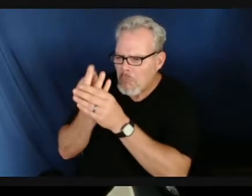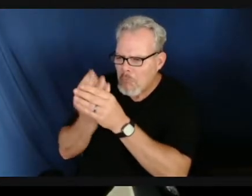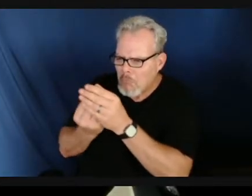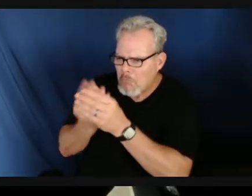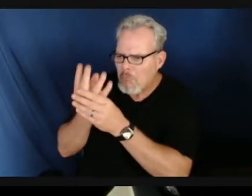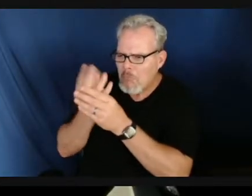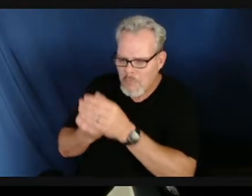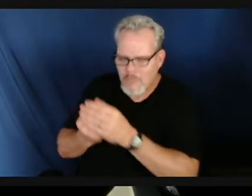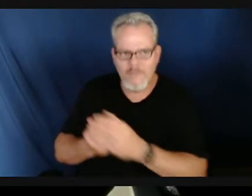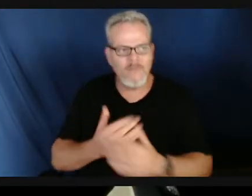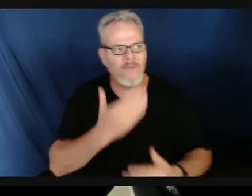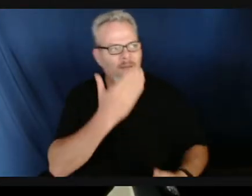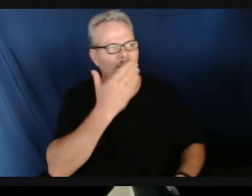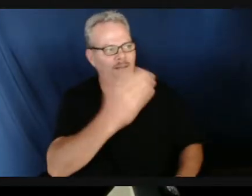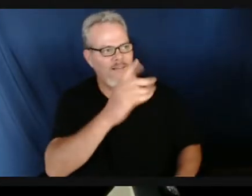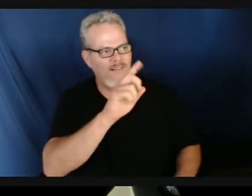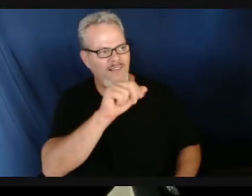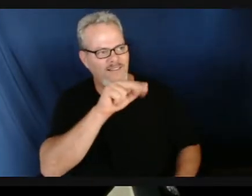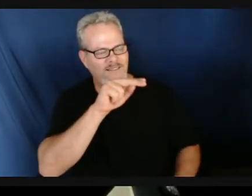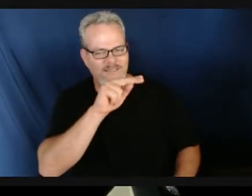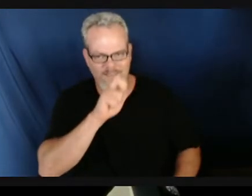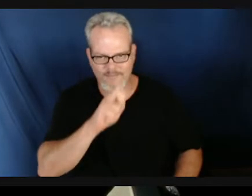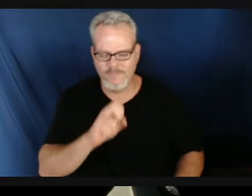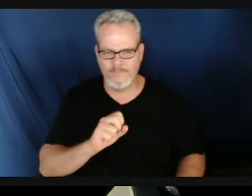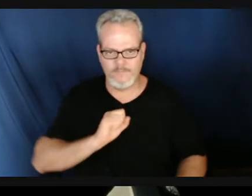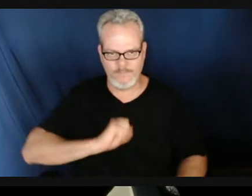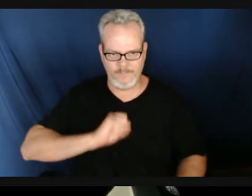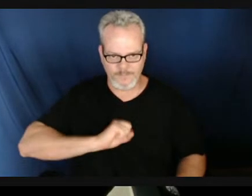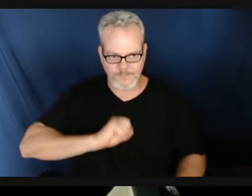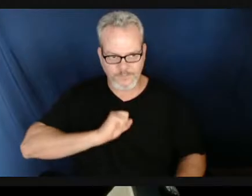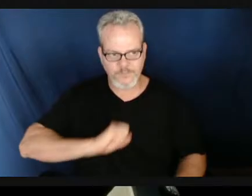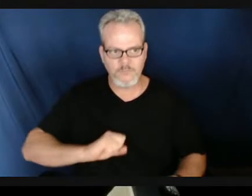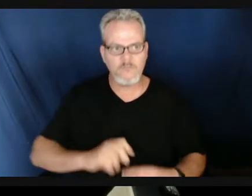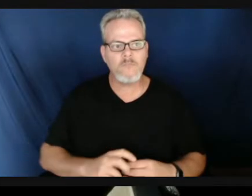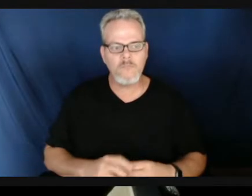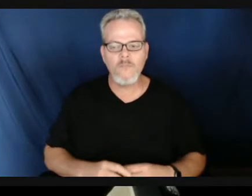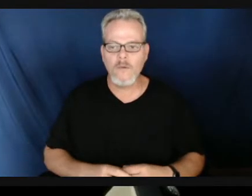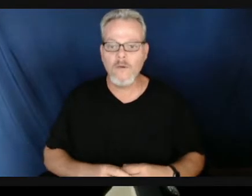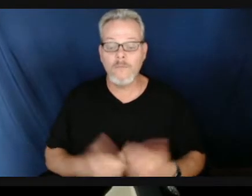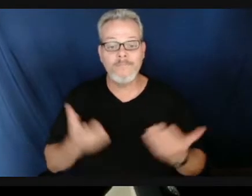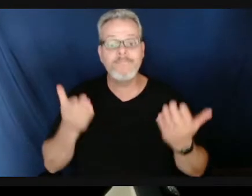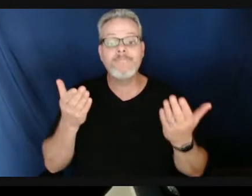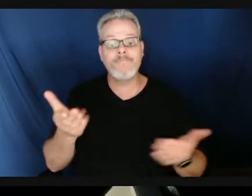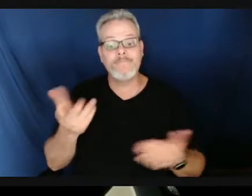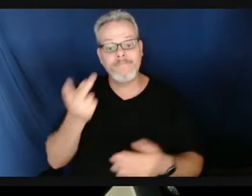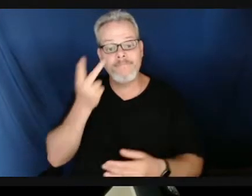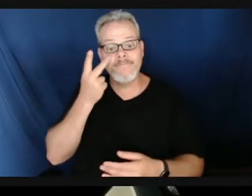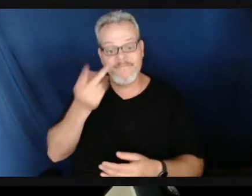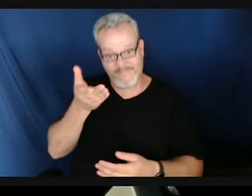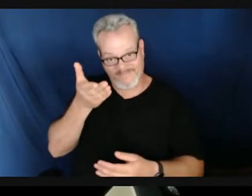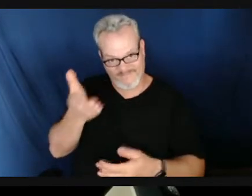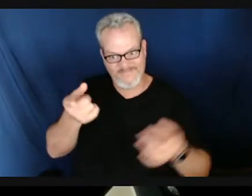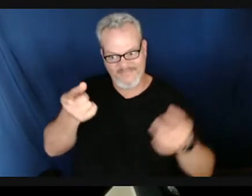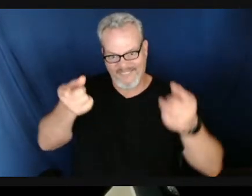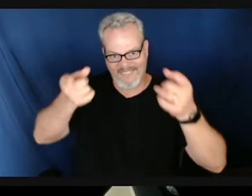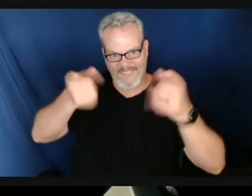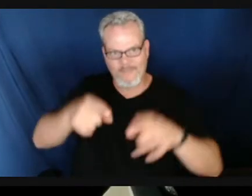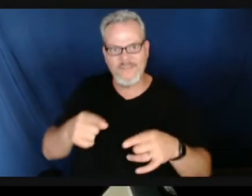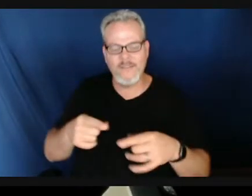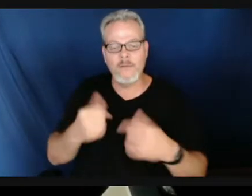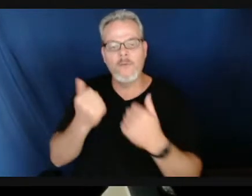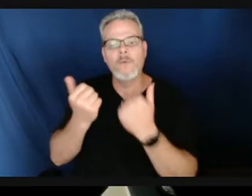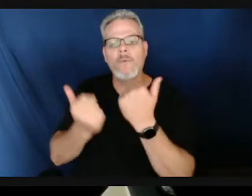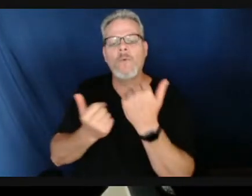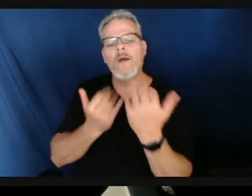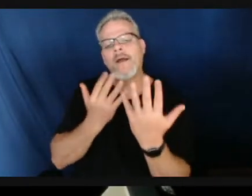Yeah, thanks, Dane. Yeah. So yeah, that's what's going on. We're still waiting to see, but if you come to